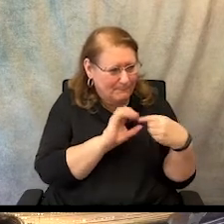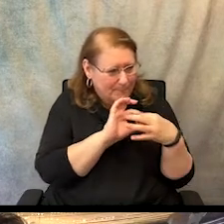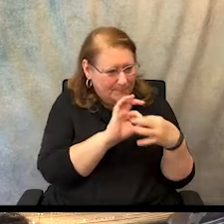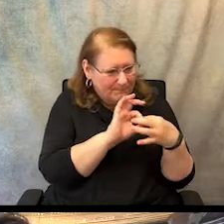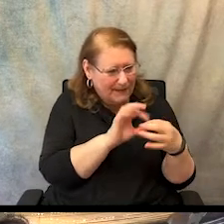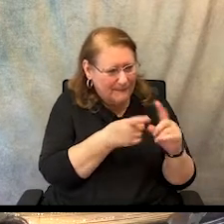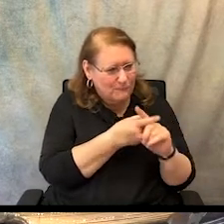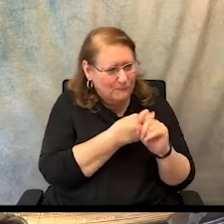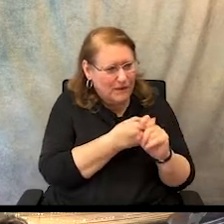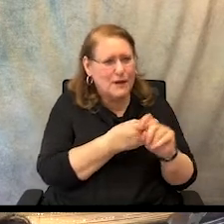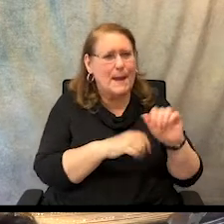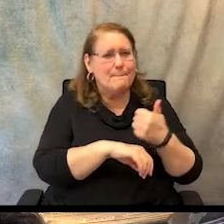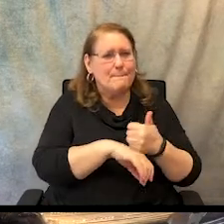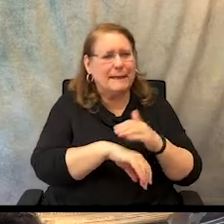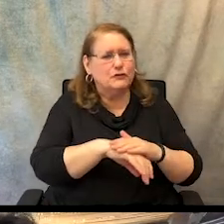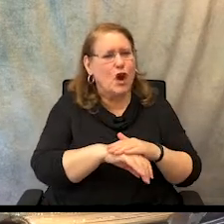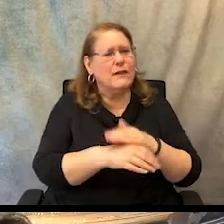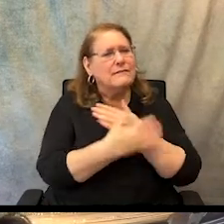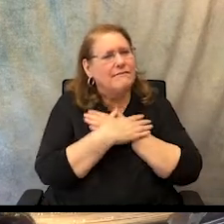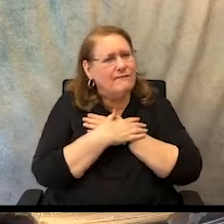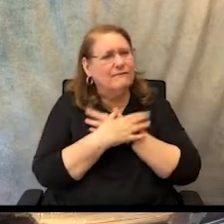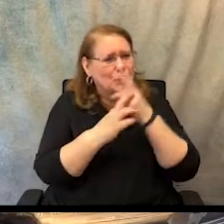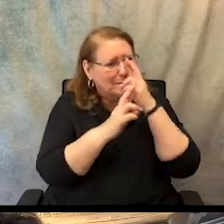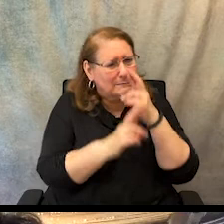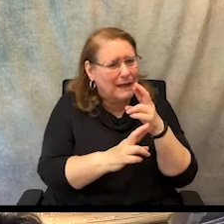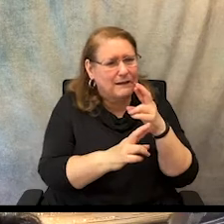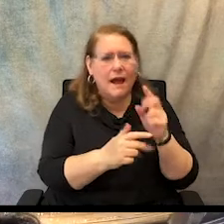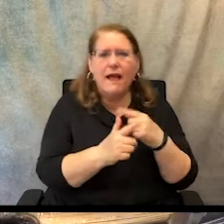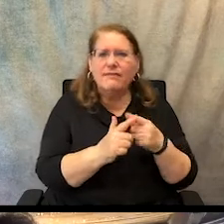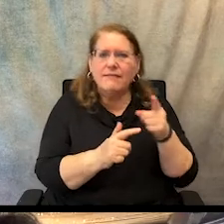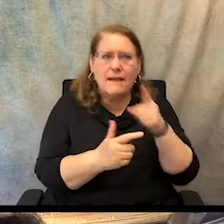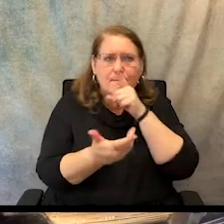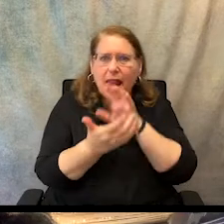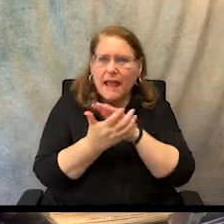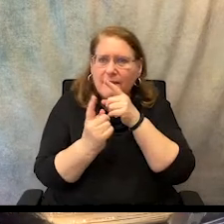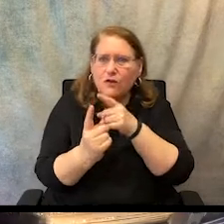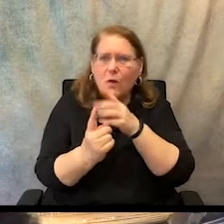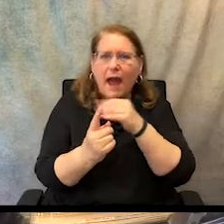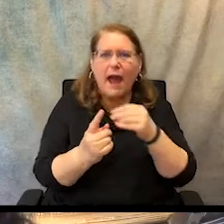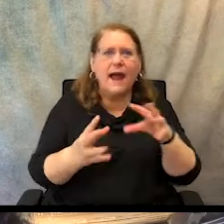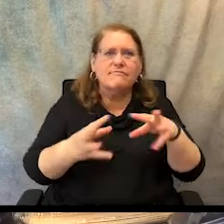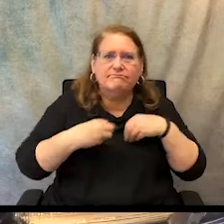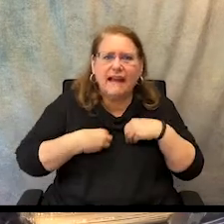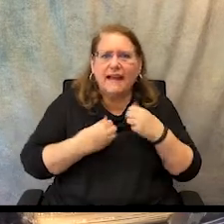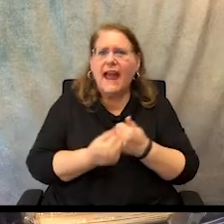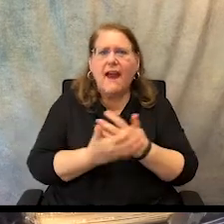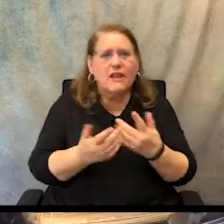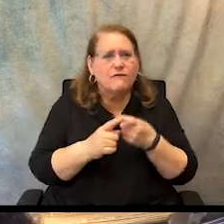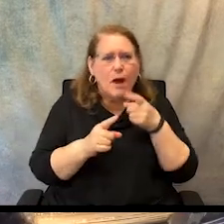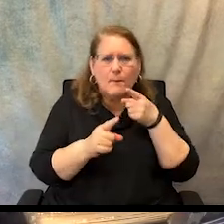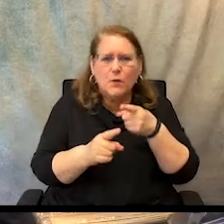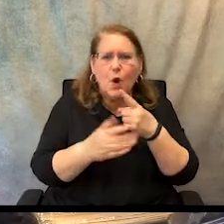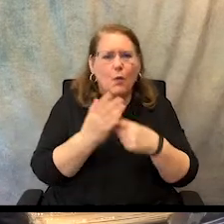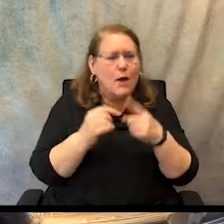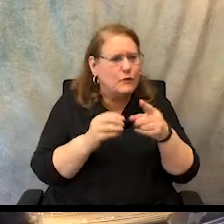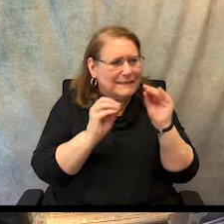friendship on the basic of respect and love, you know, then they will believe you. Then they will take everything from you,